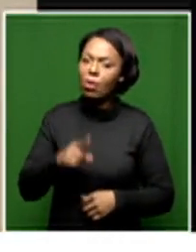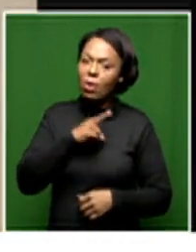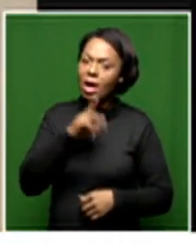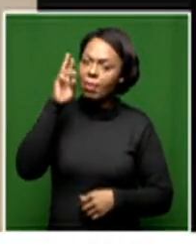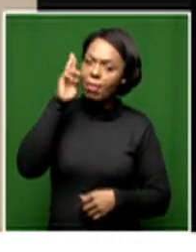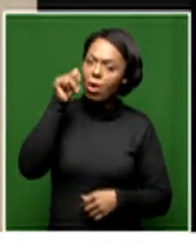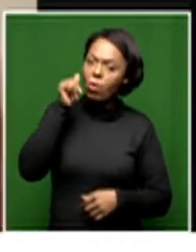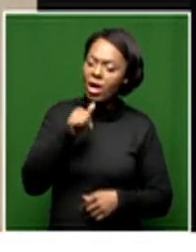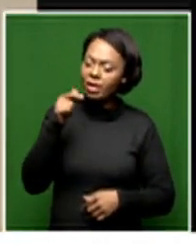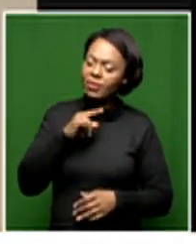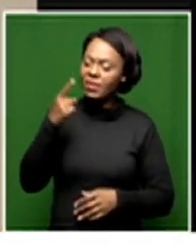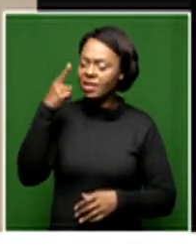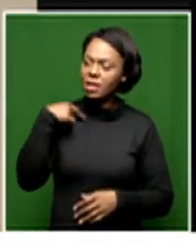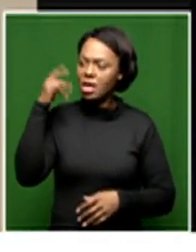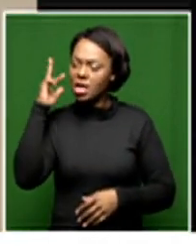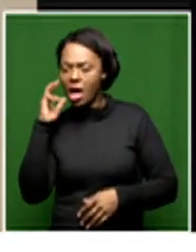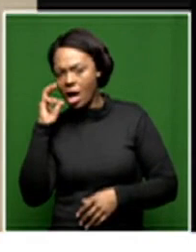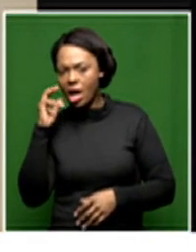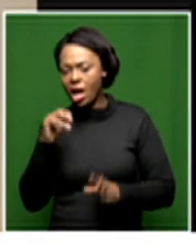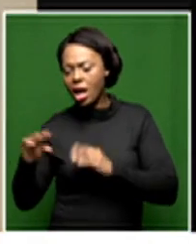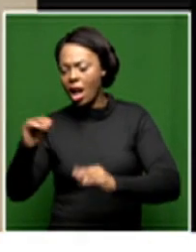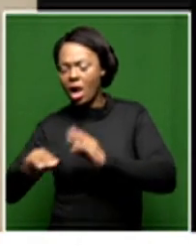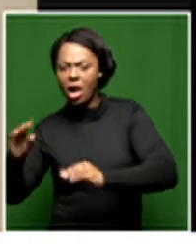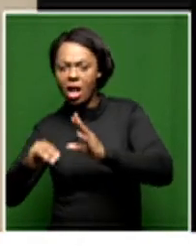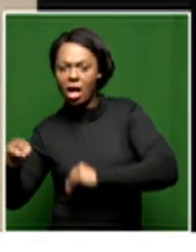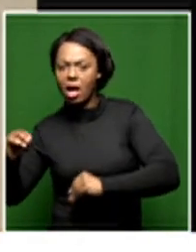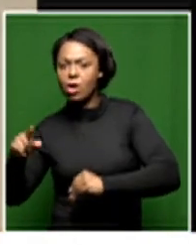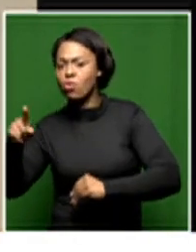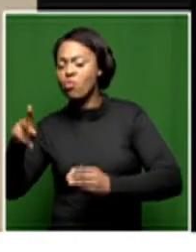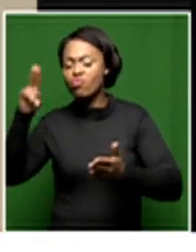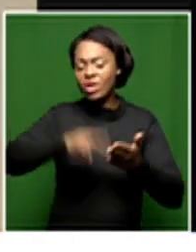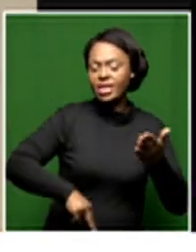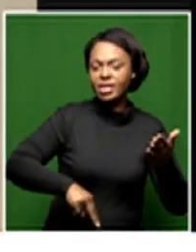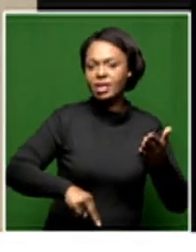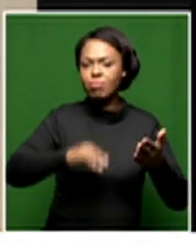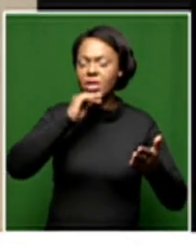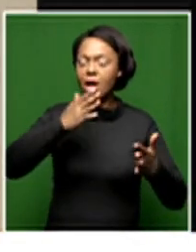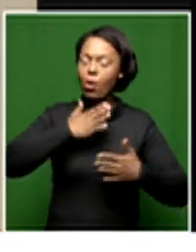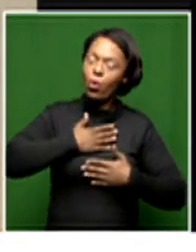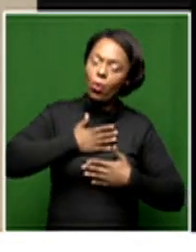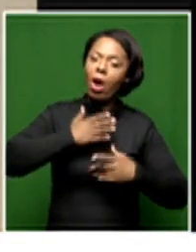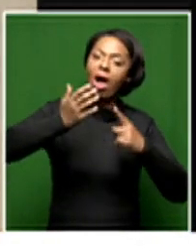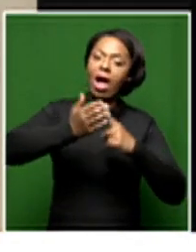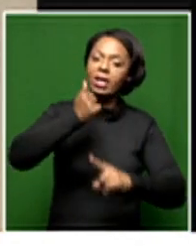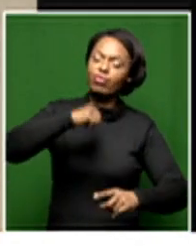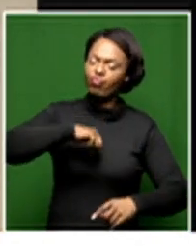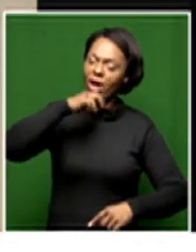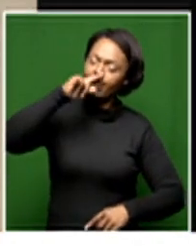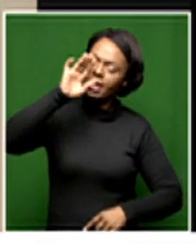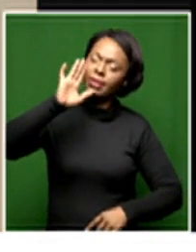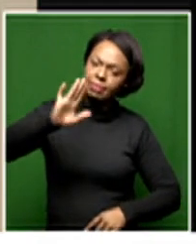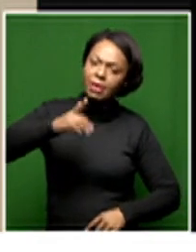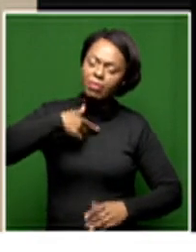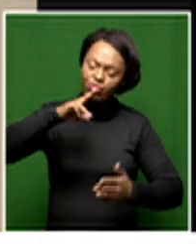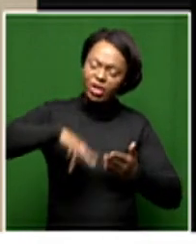the words that you hear being spoken around you, you feel quite an achievement, right? It's an enormous source of pride. And if you're fortunate enough